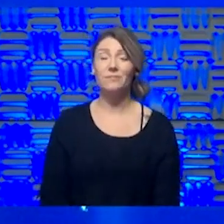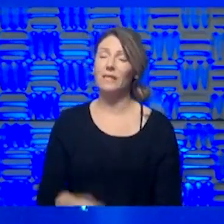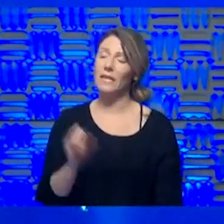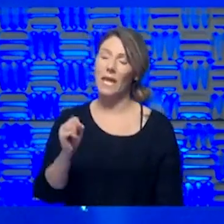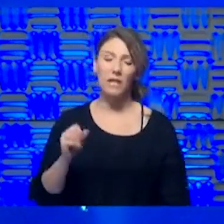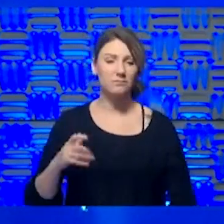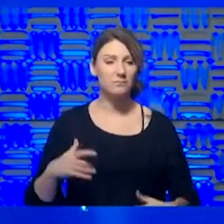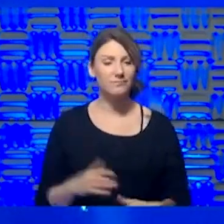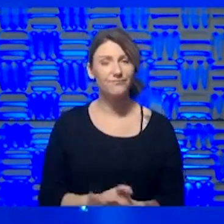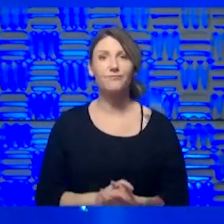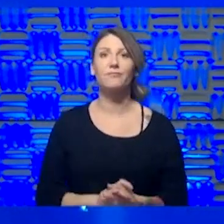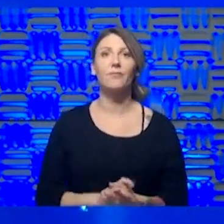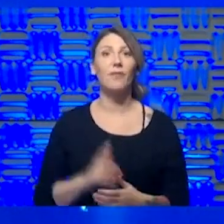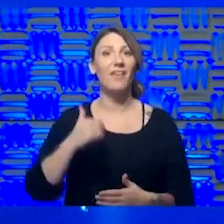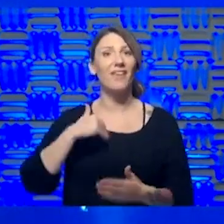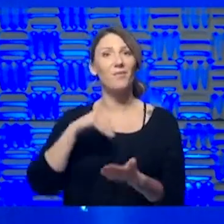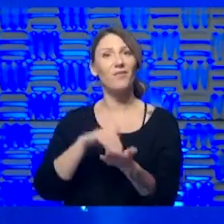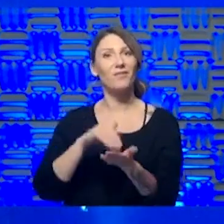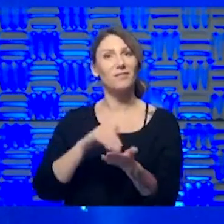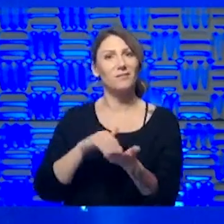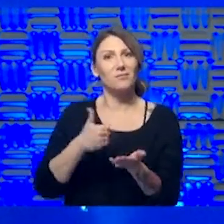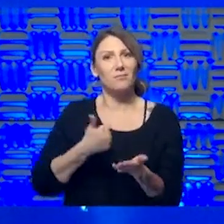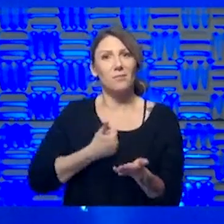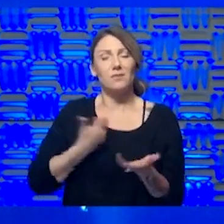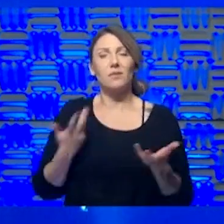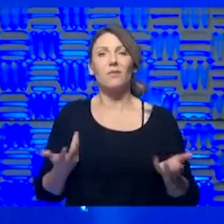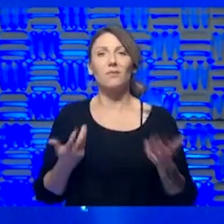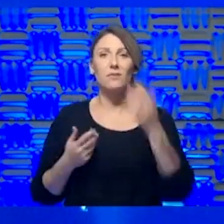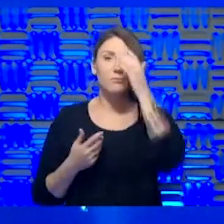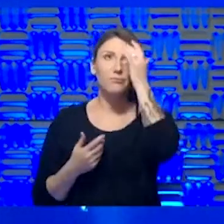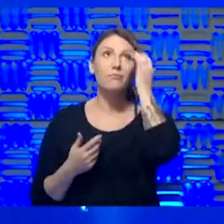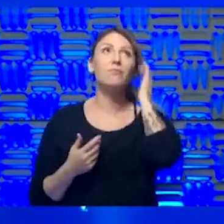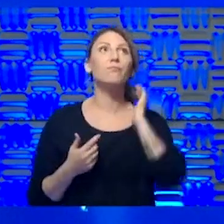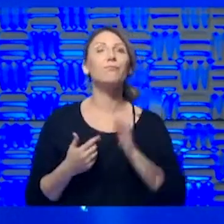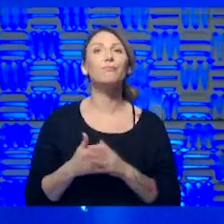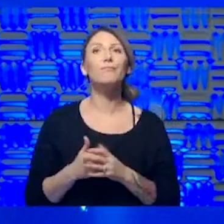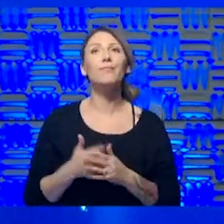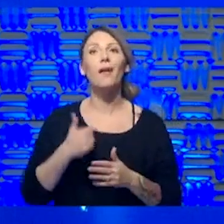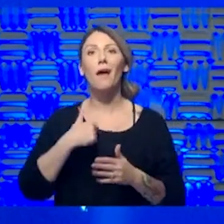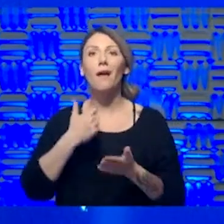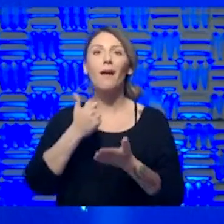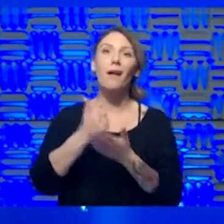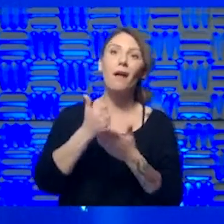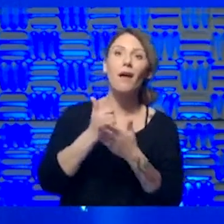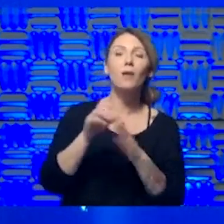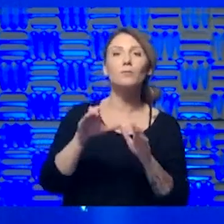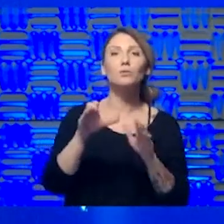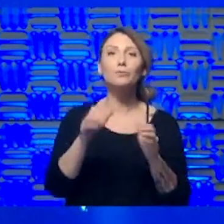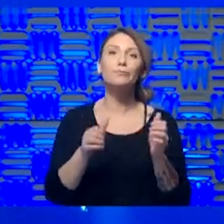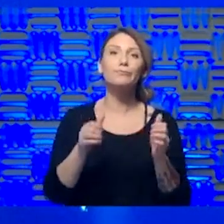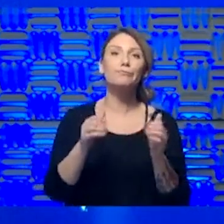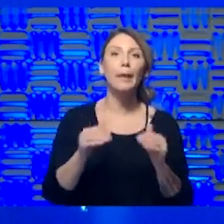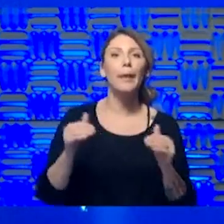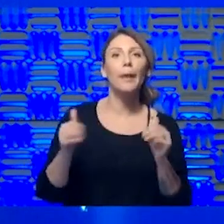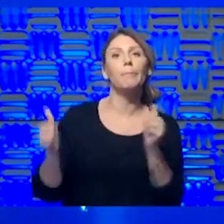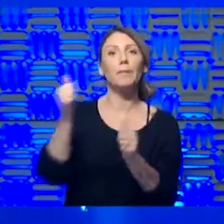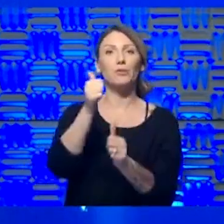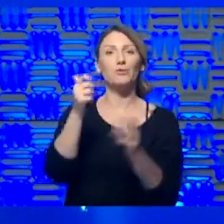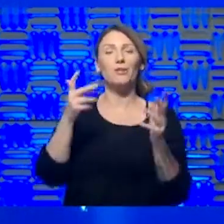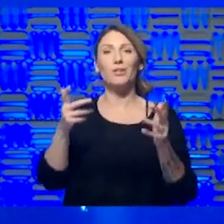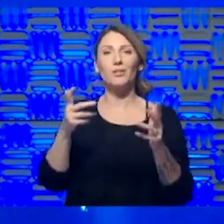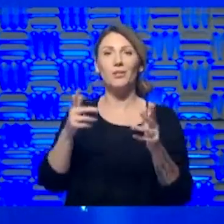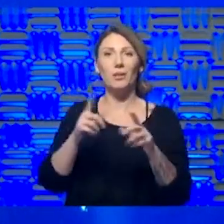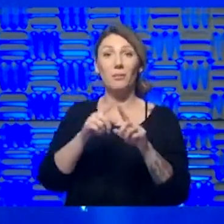Gosh, I'm a physician and help do administration and things like that. So I'd say I don't know. That's